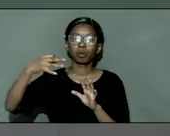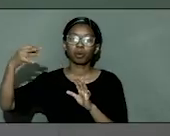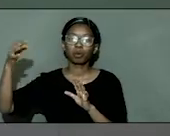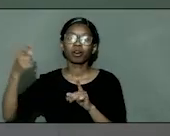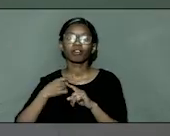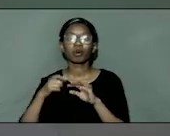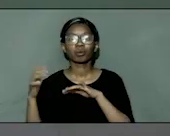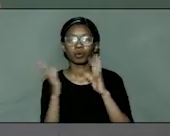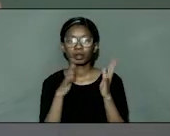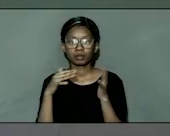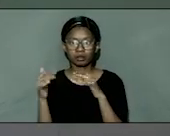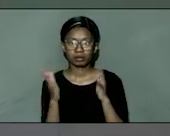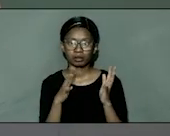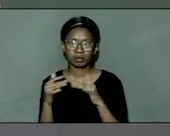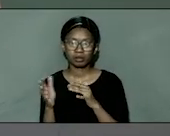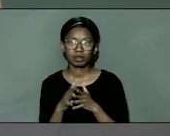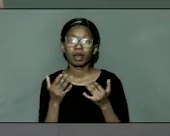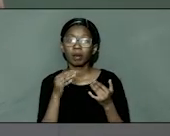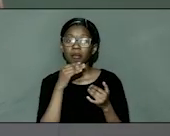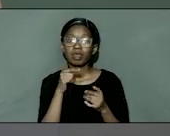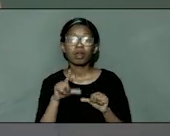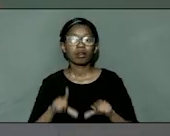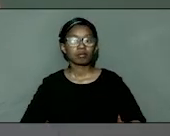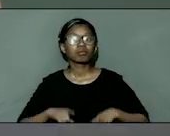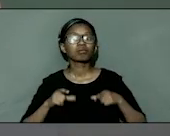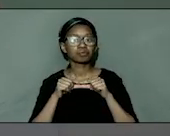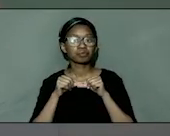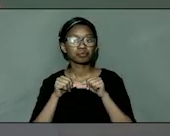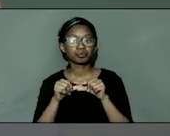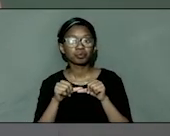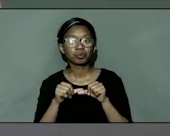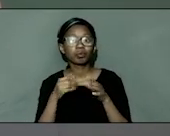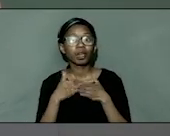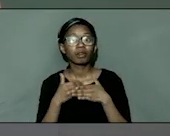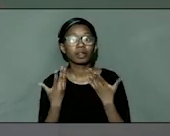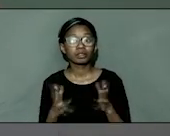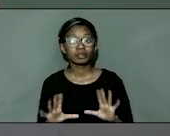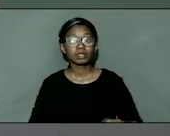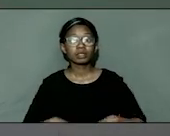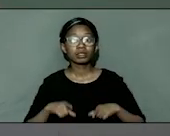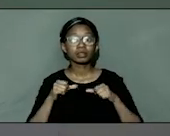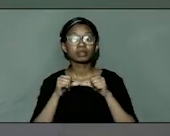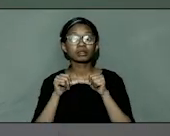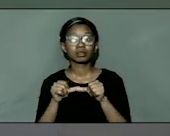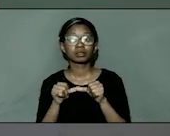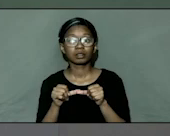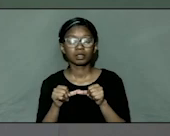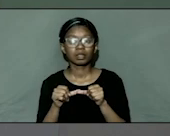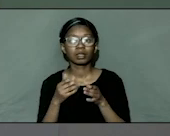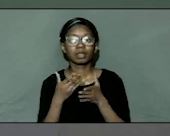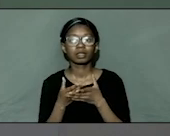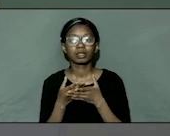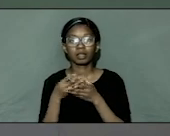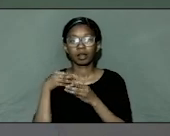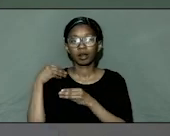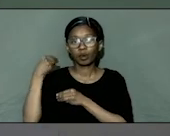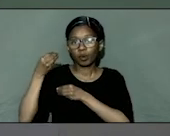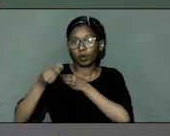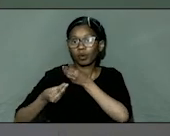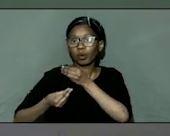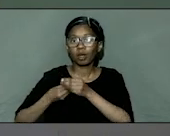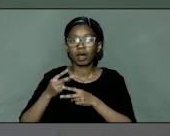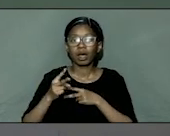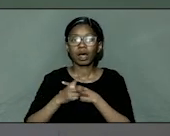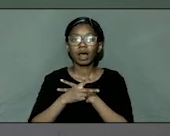then after surviving, they will pass the allele of what? No winds. Again, the allele